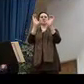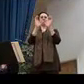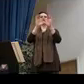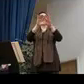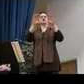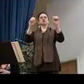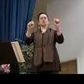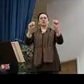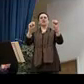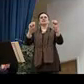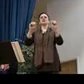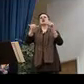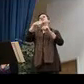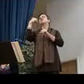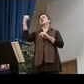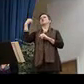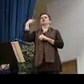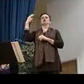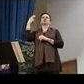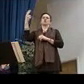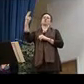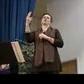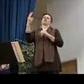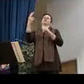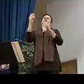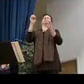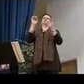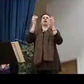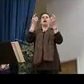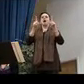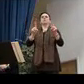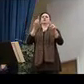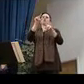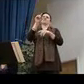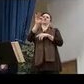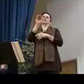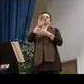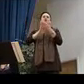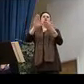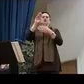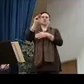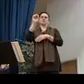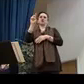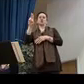for Great Falls College and MSU. Among you today are also graduates